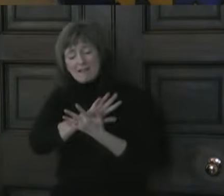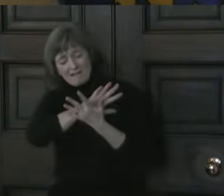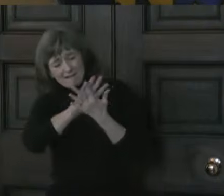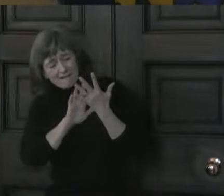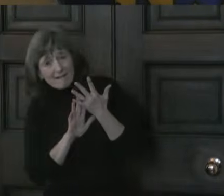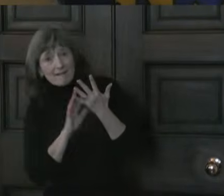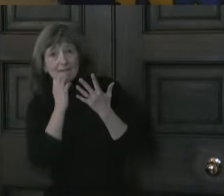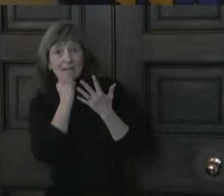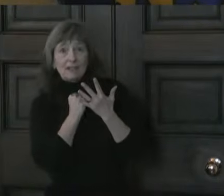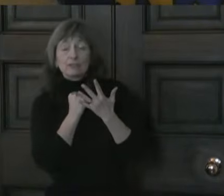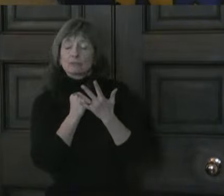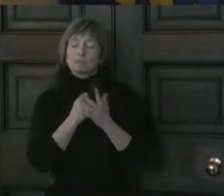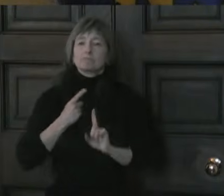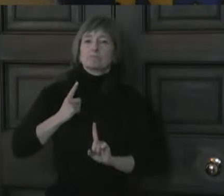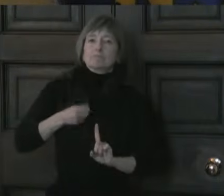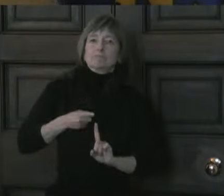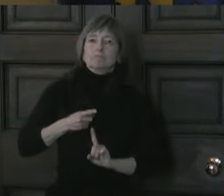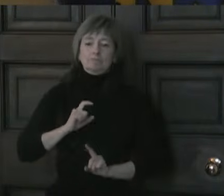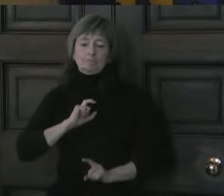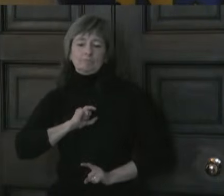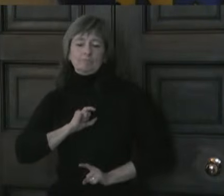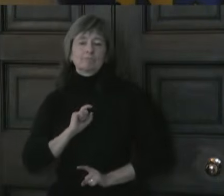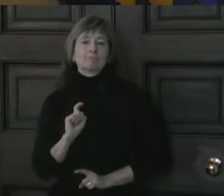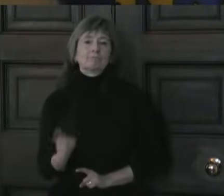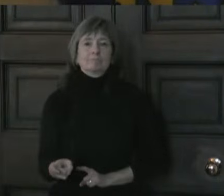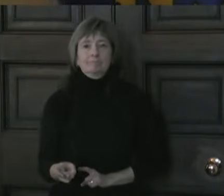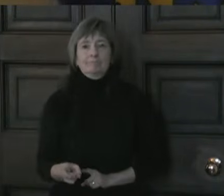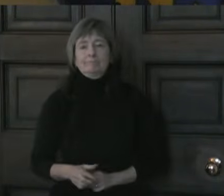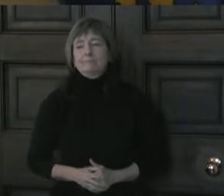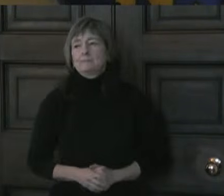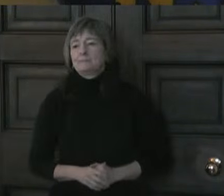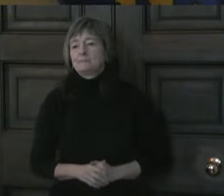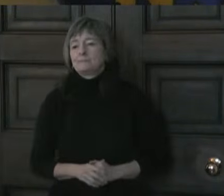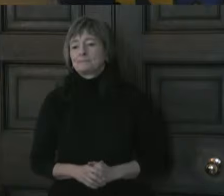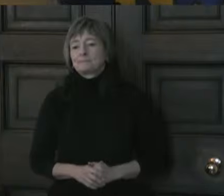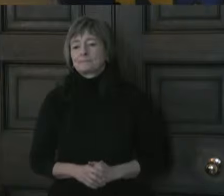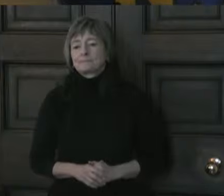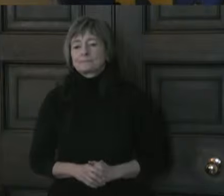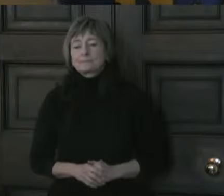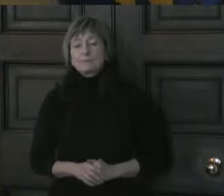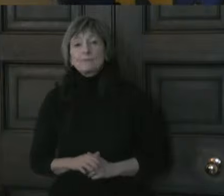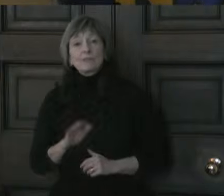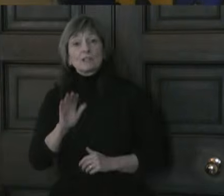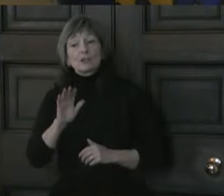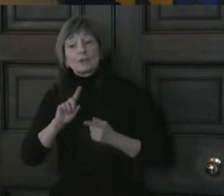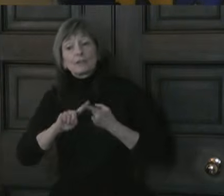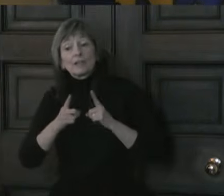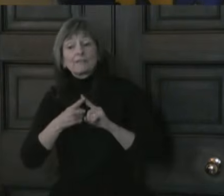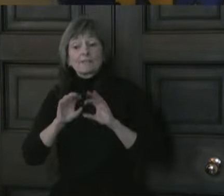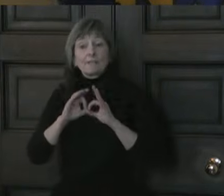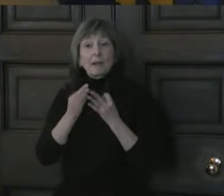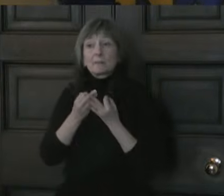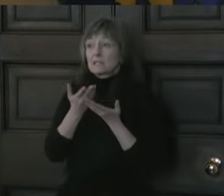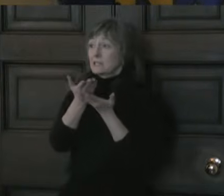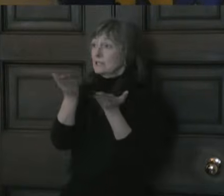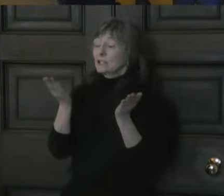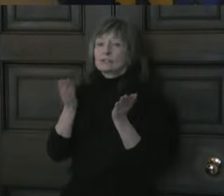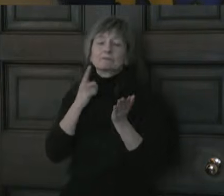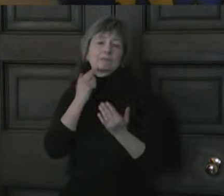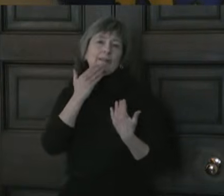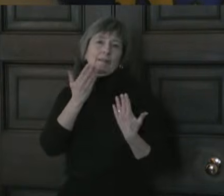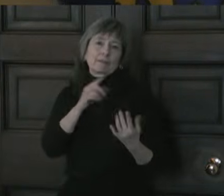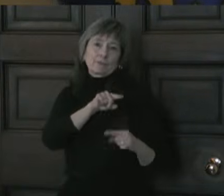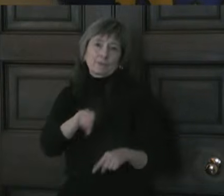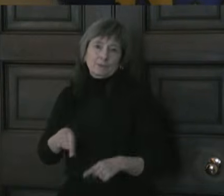heart of what the Order of Newfoundland and Labrador represents. To your friends and family, thank you for